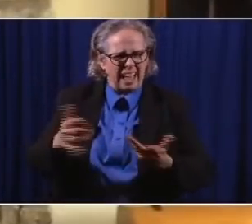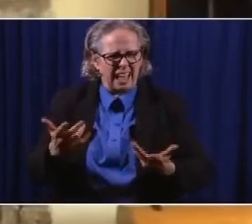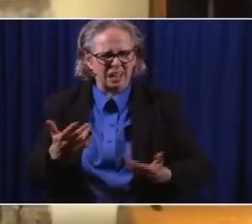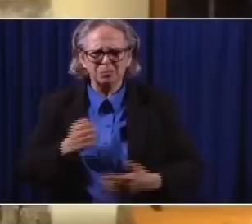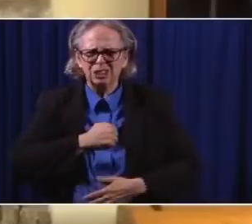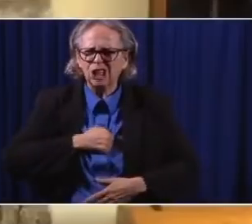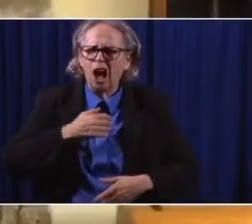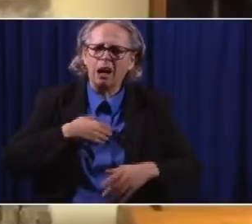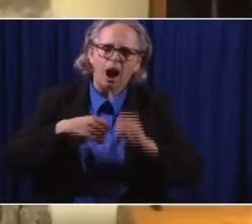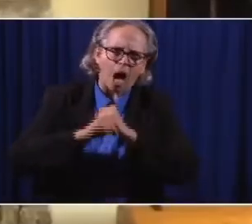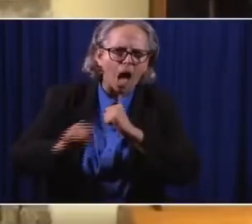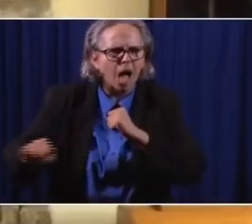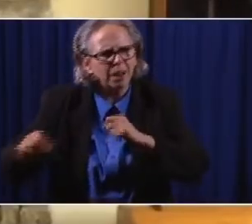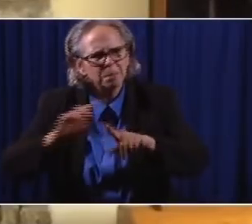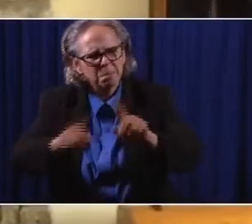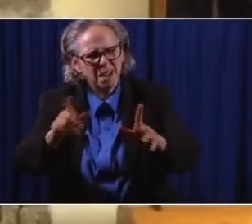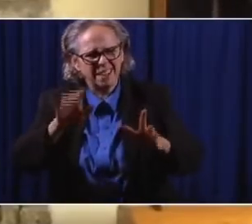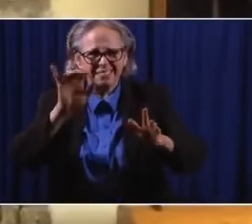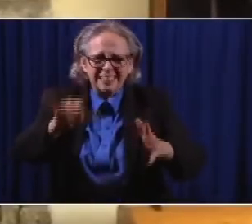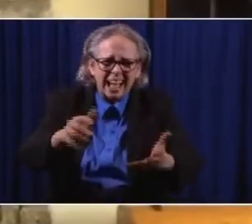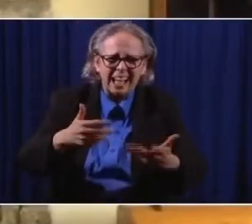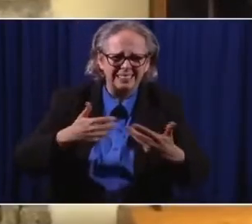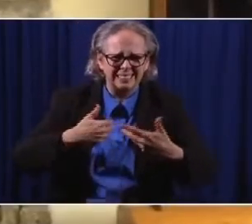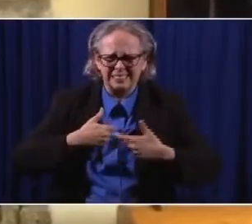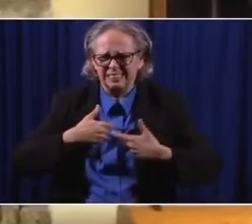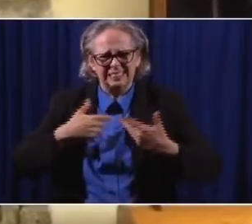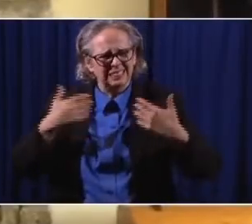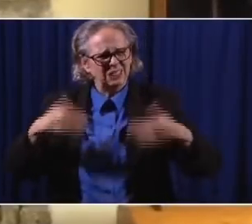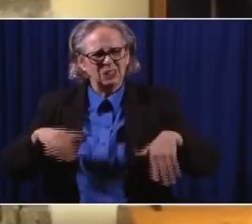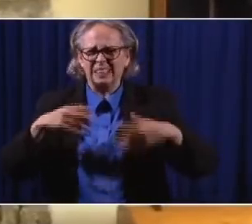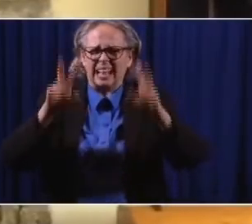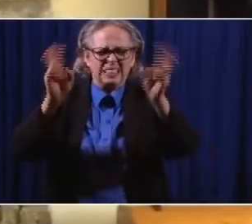it's a complex issue.